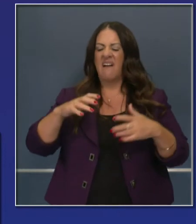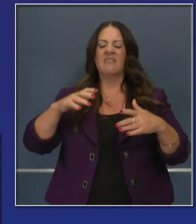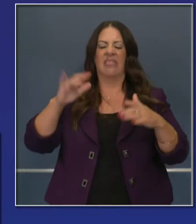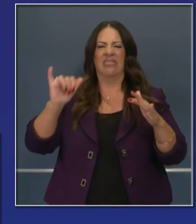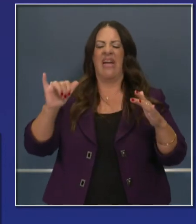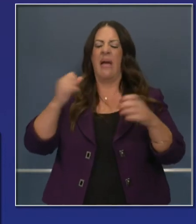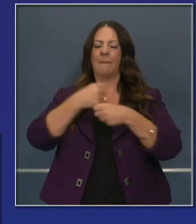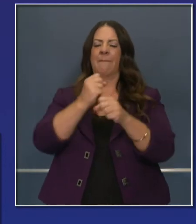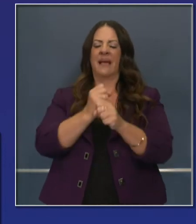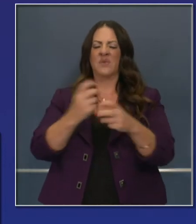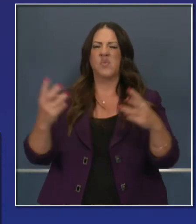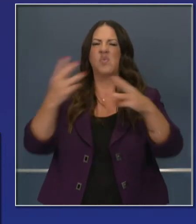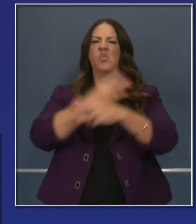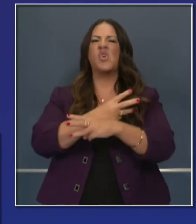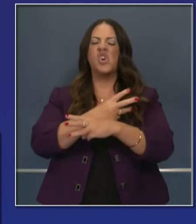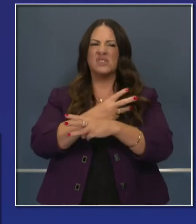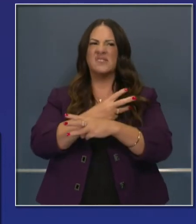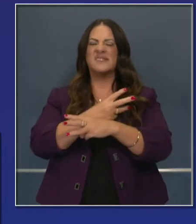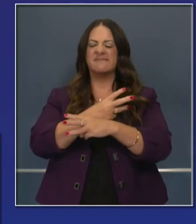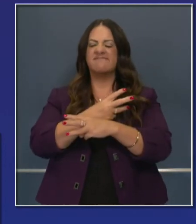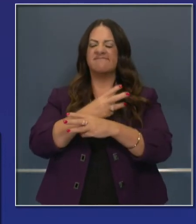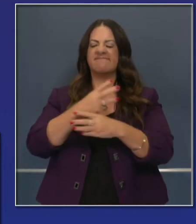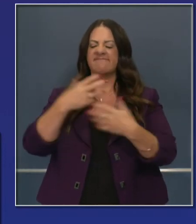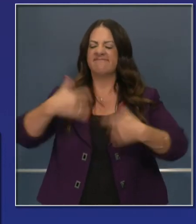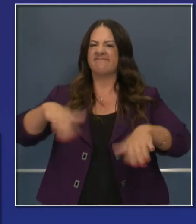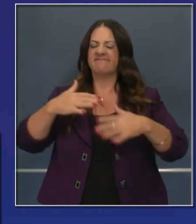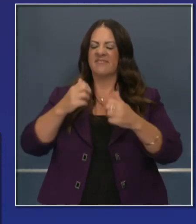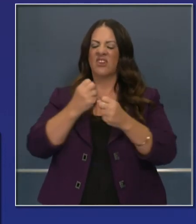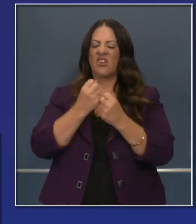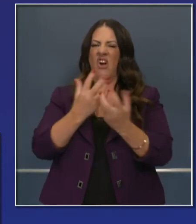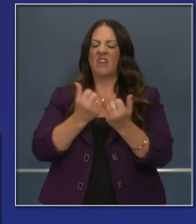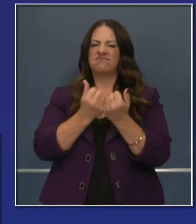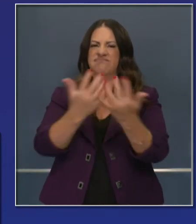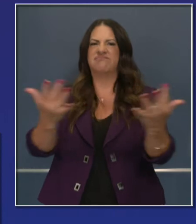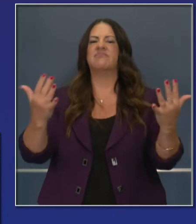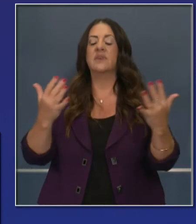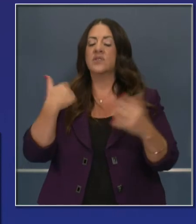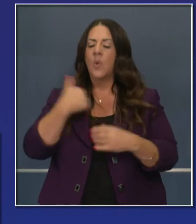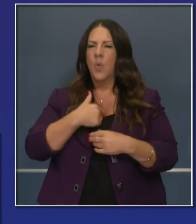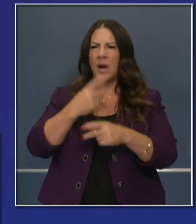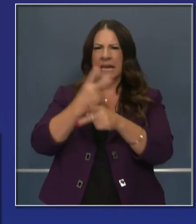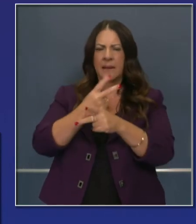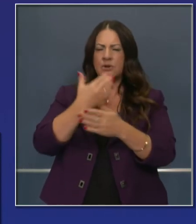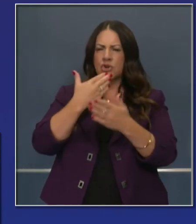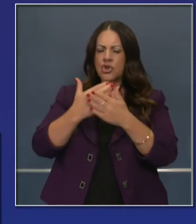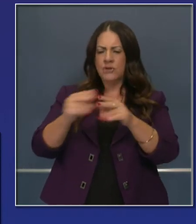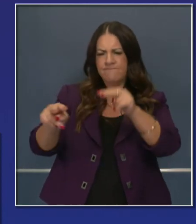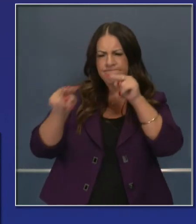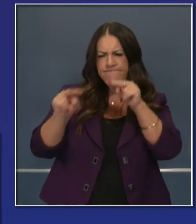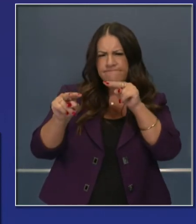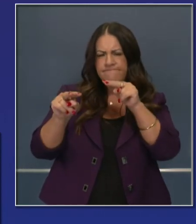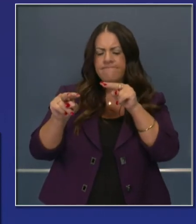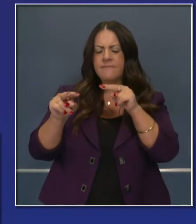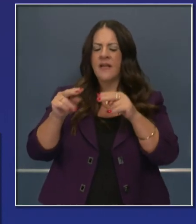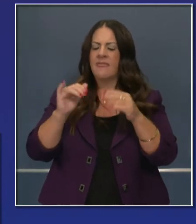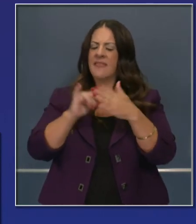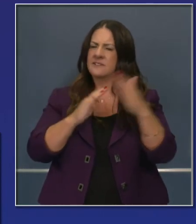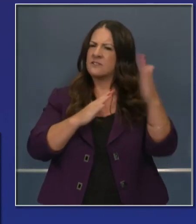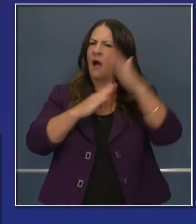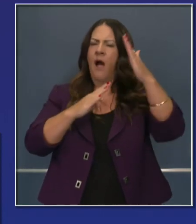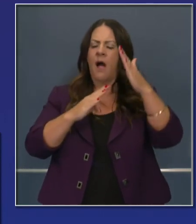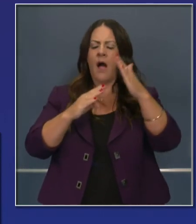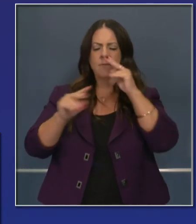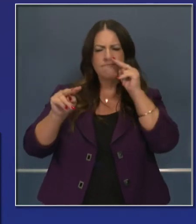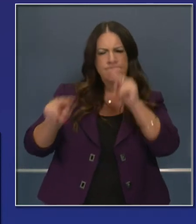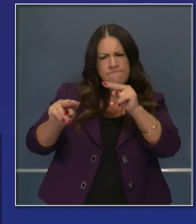historic wildfire season. Clearly, we are maintaining our vigilance, and that remains a top area of focus in this